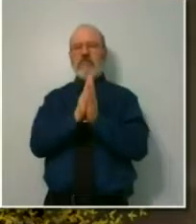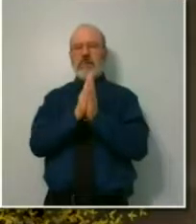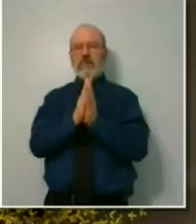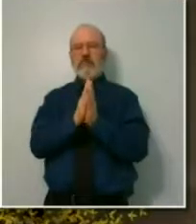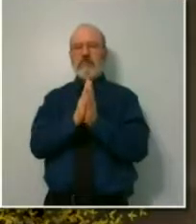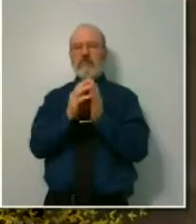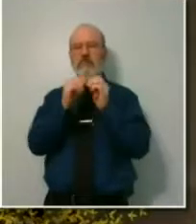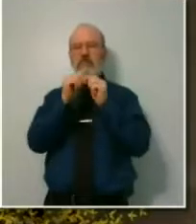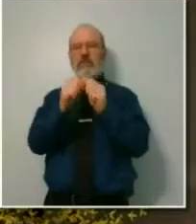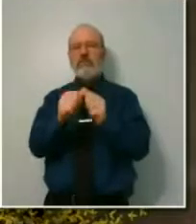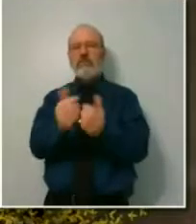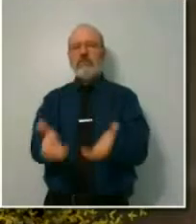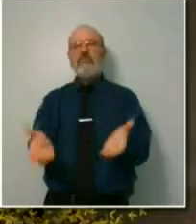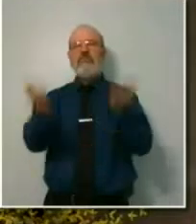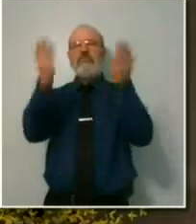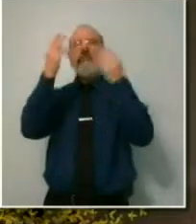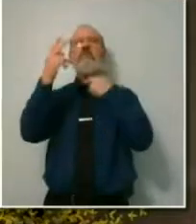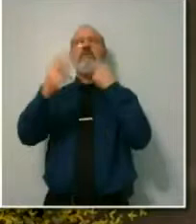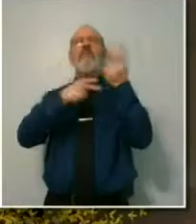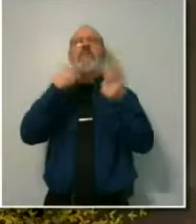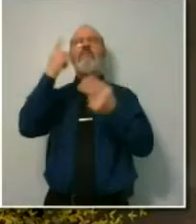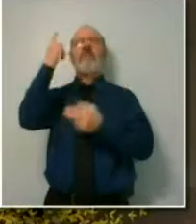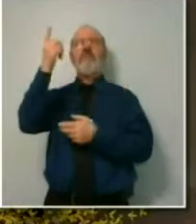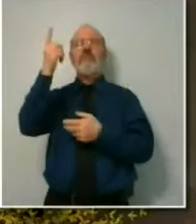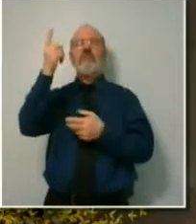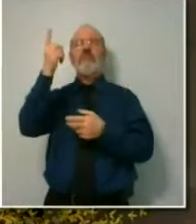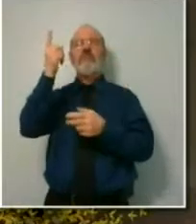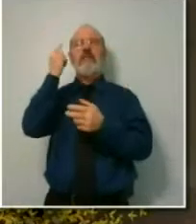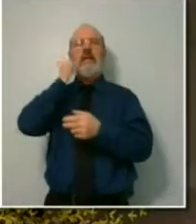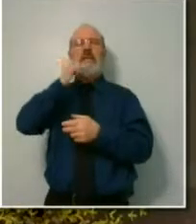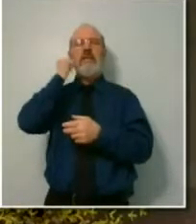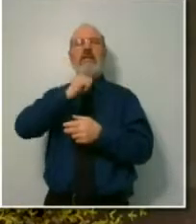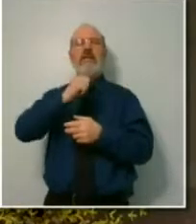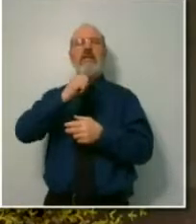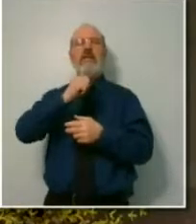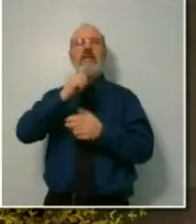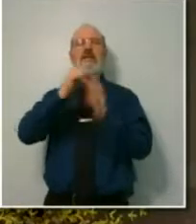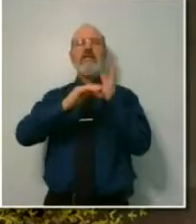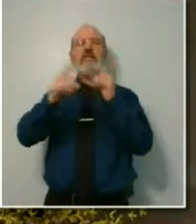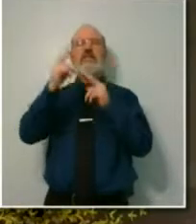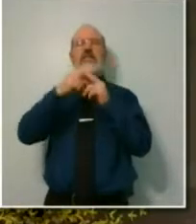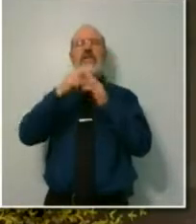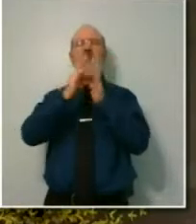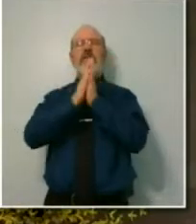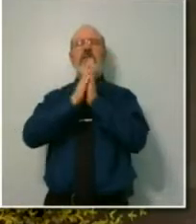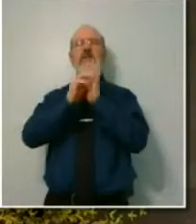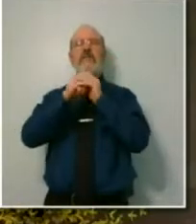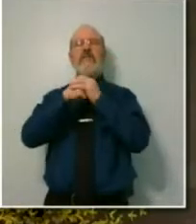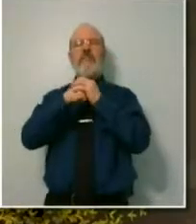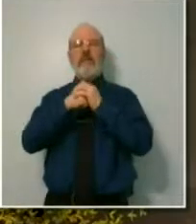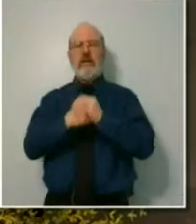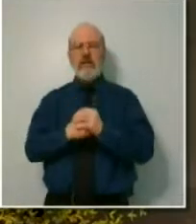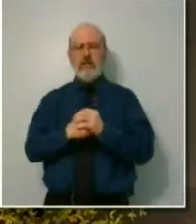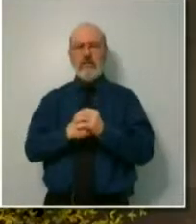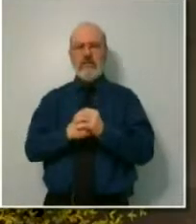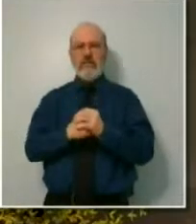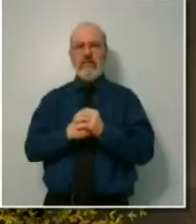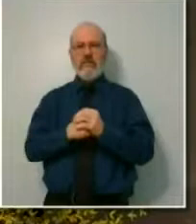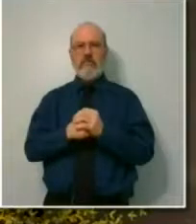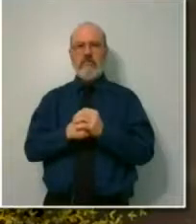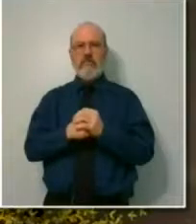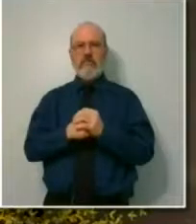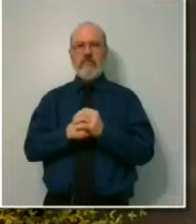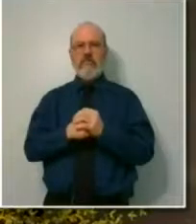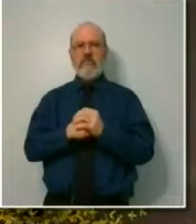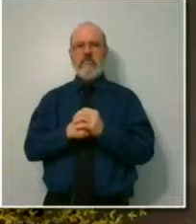continue to lift up our voice to you on a daily basis. In Jesus' name I pray, amen.